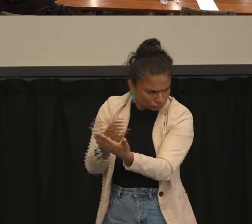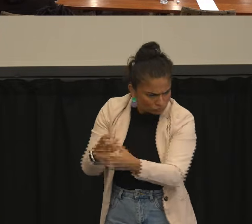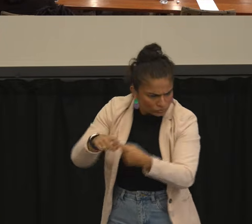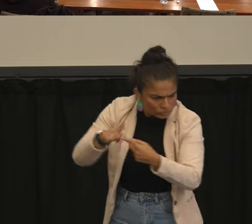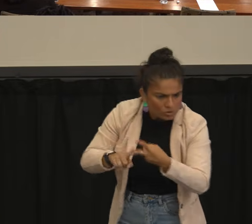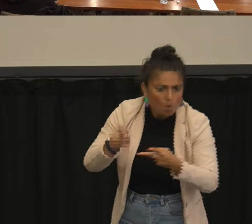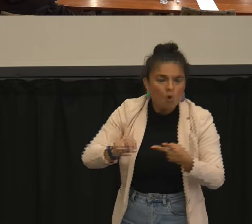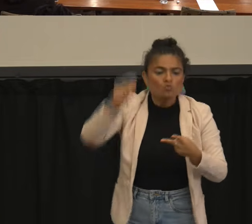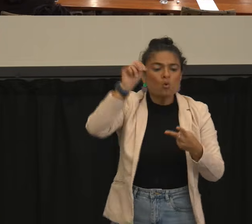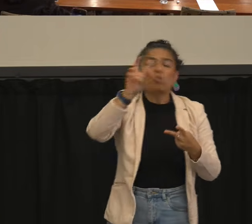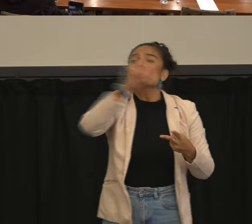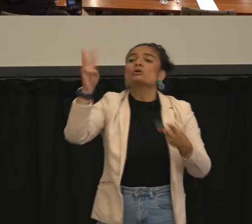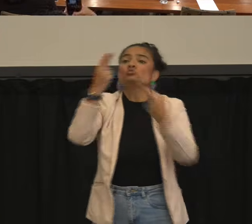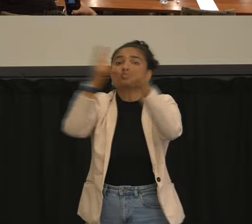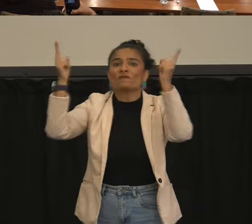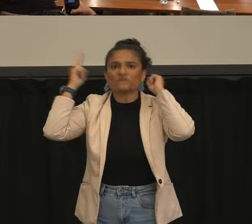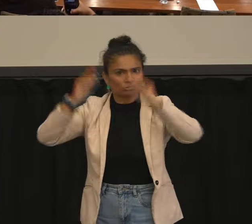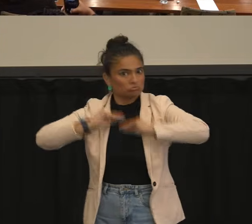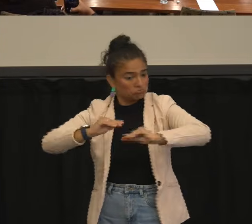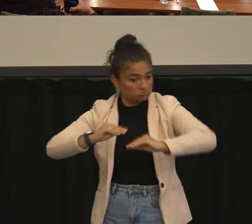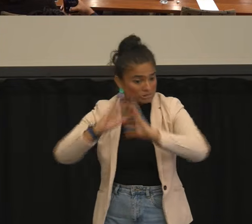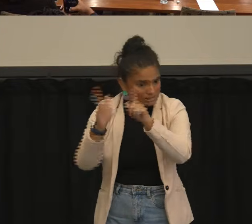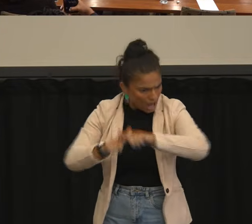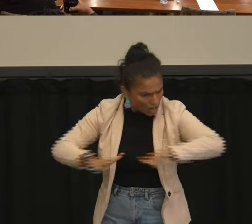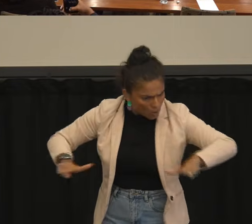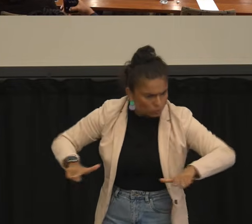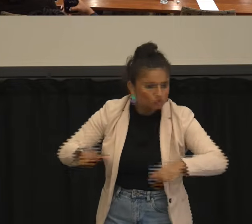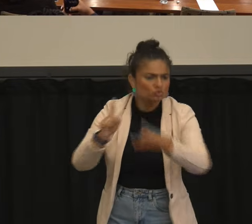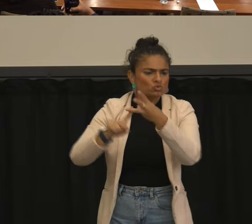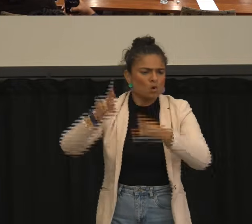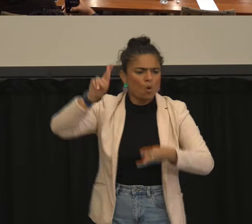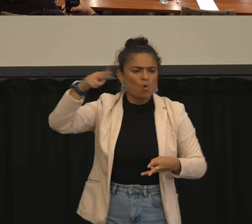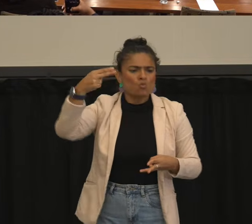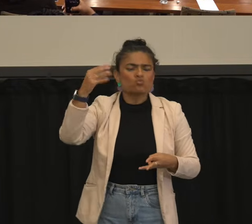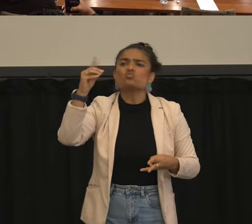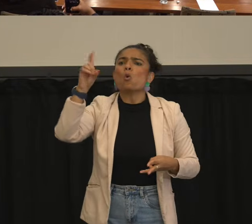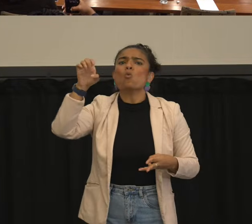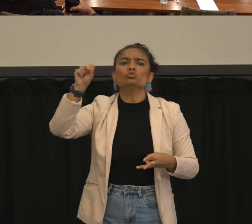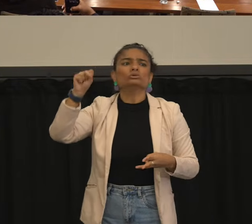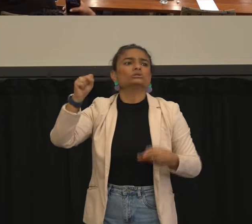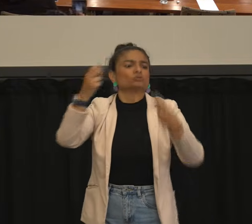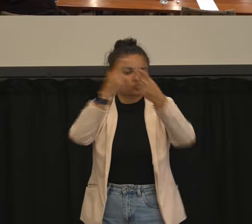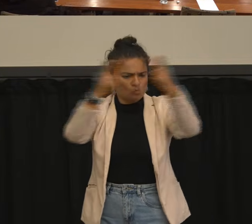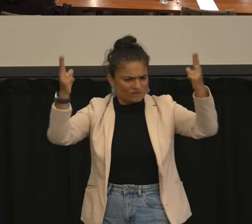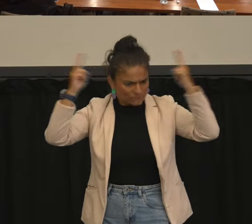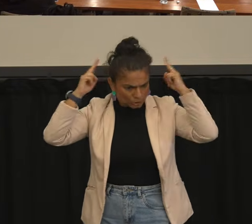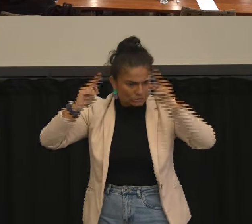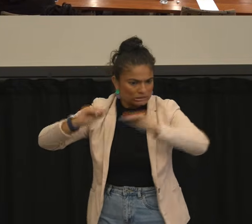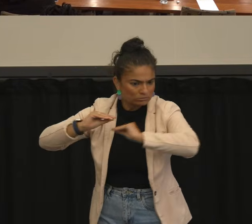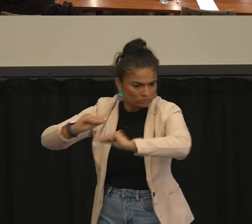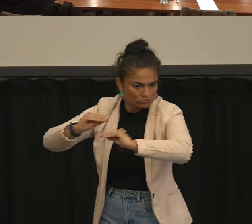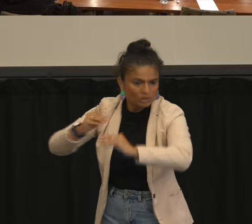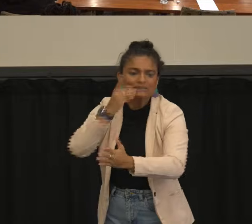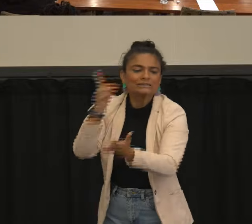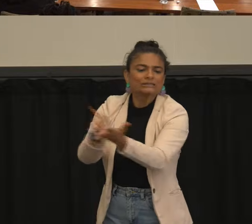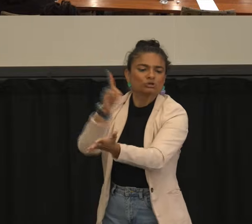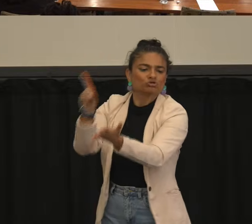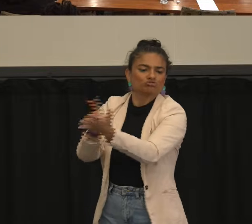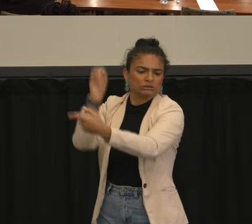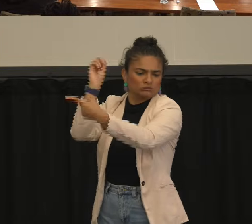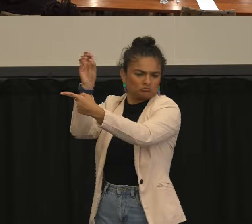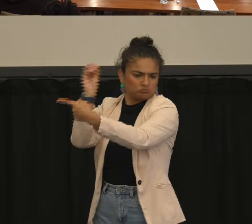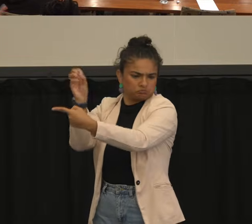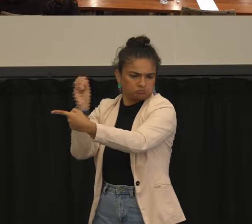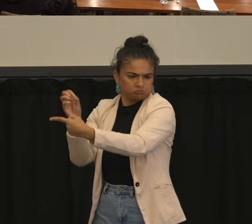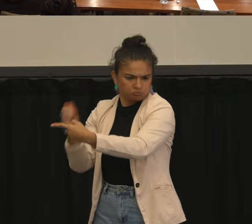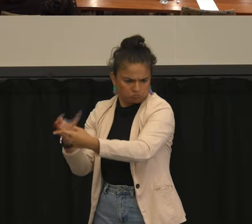emergency communications. The Northwest University do courses in SASL. Rhodes University has a